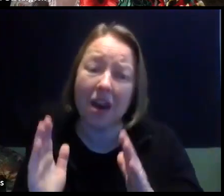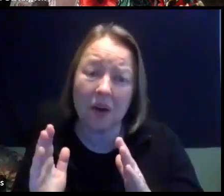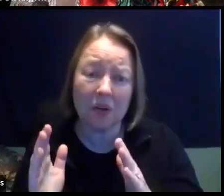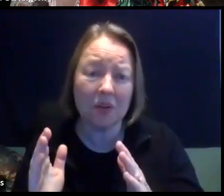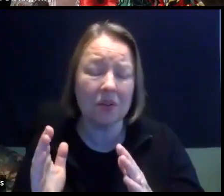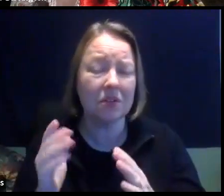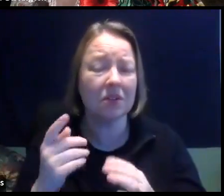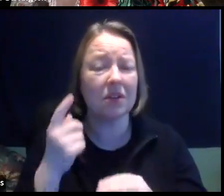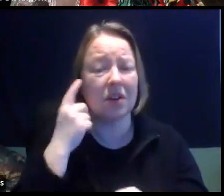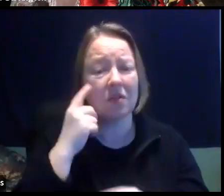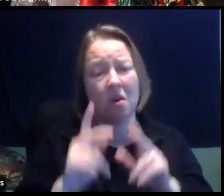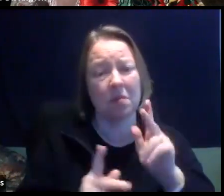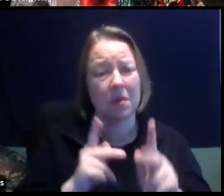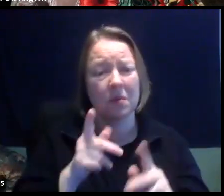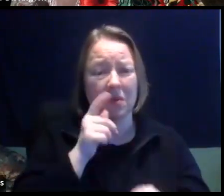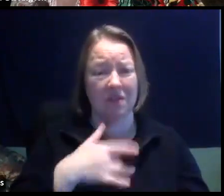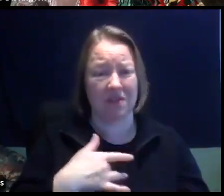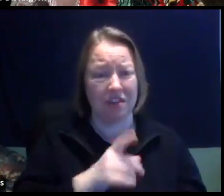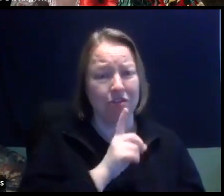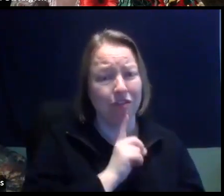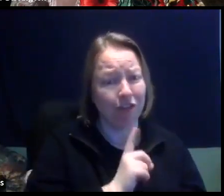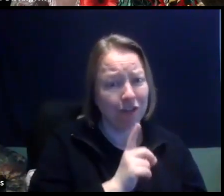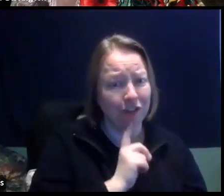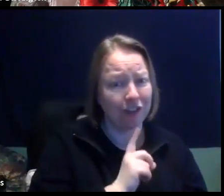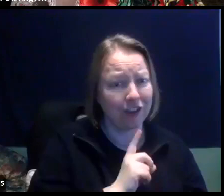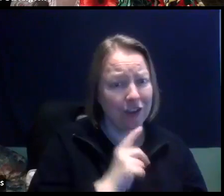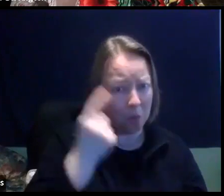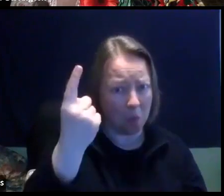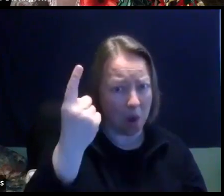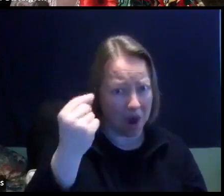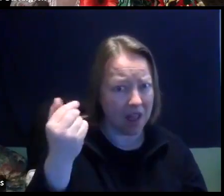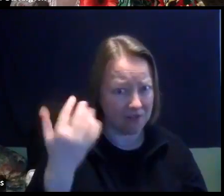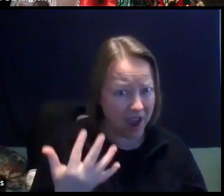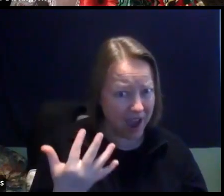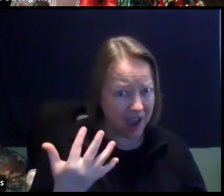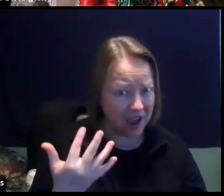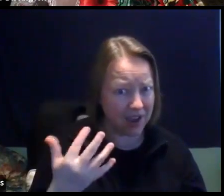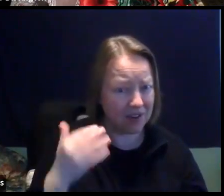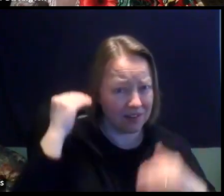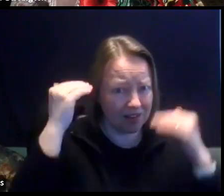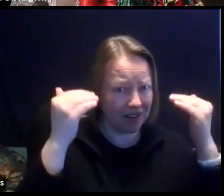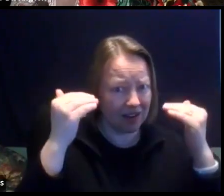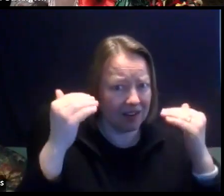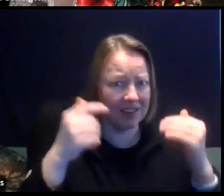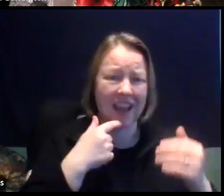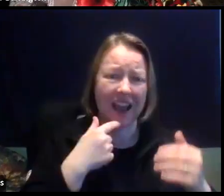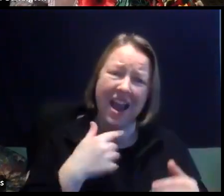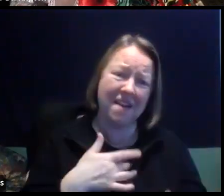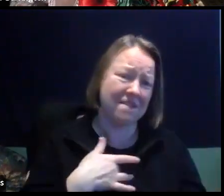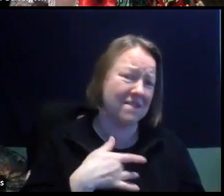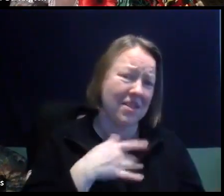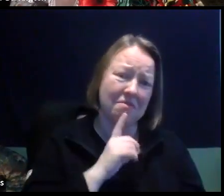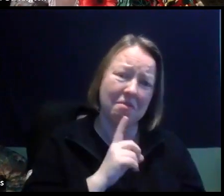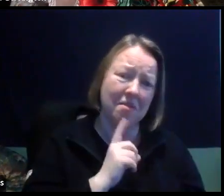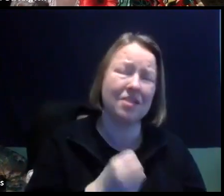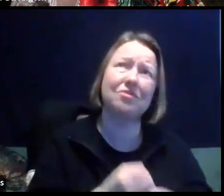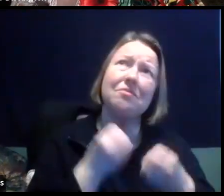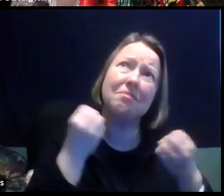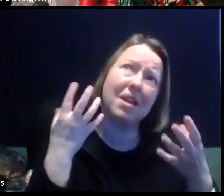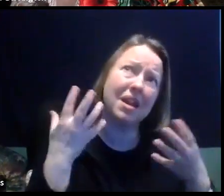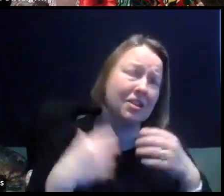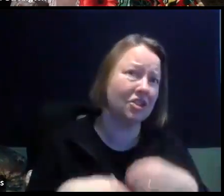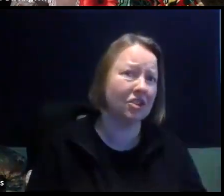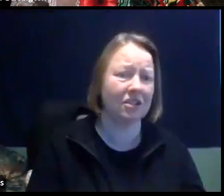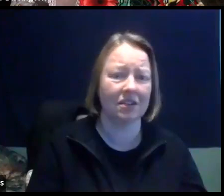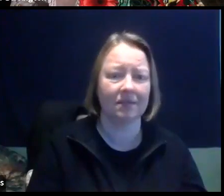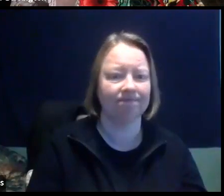who feel lonely, the 1 in 5 adults that reported, "I feel lonely a lot." Well, that